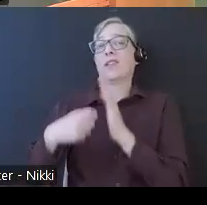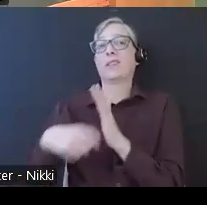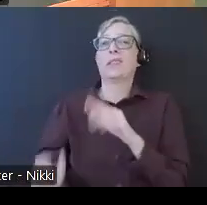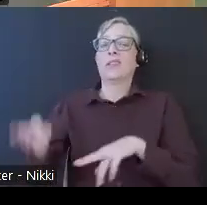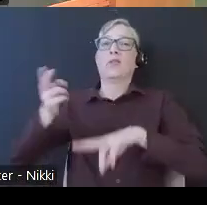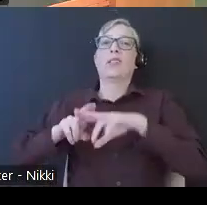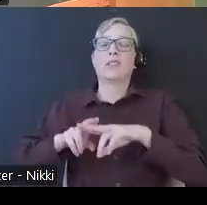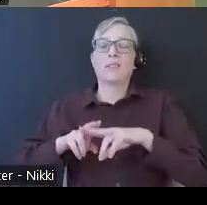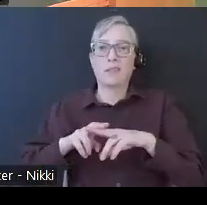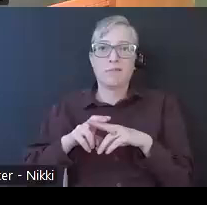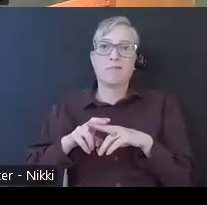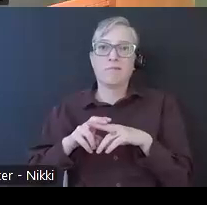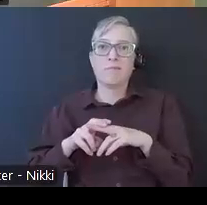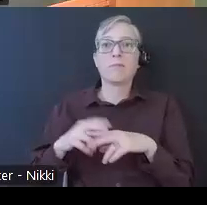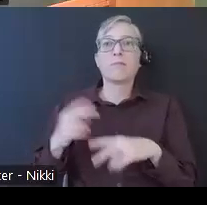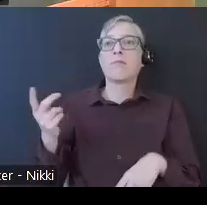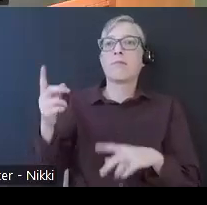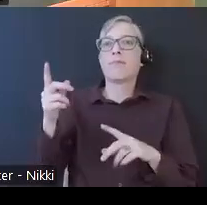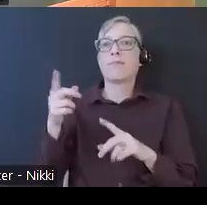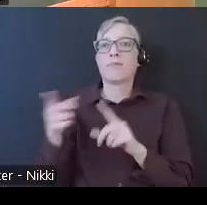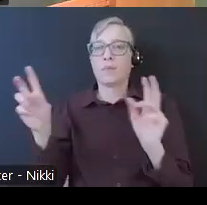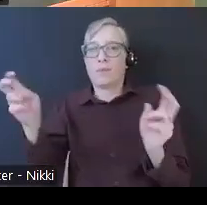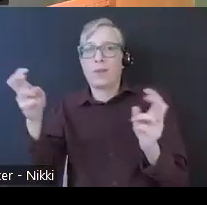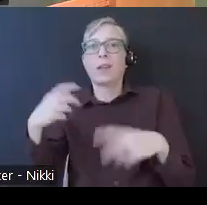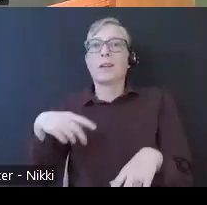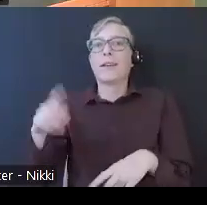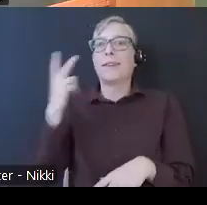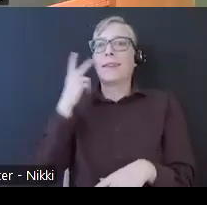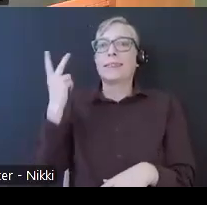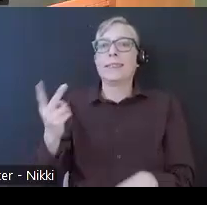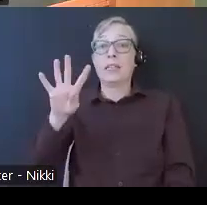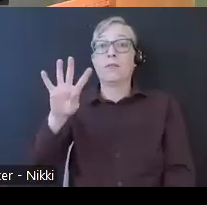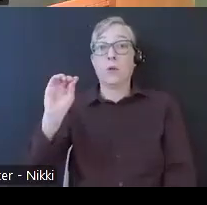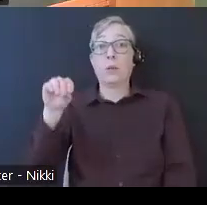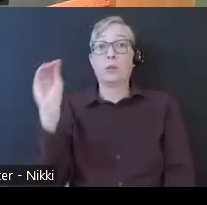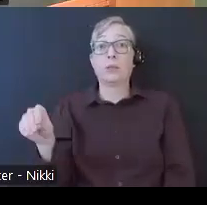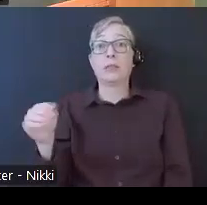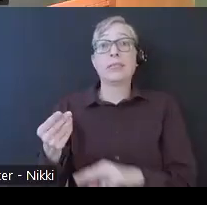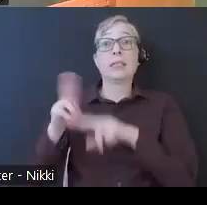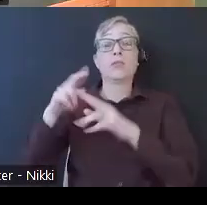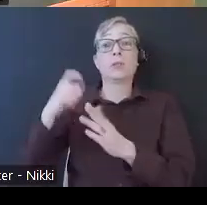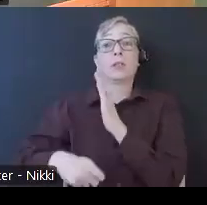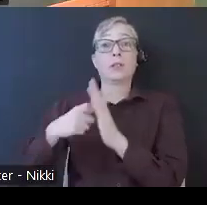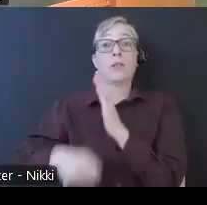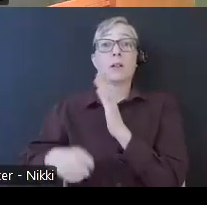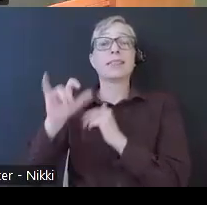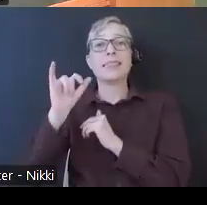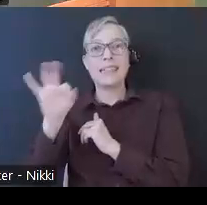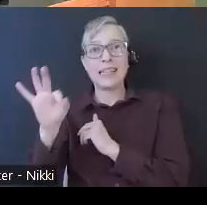executive, that they see 40% increased costs in medical care if a patient has a depression